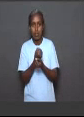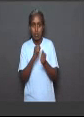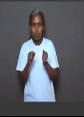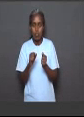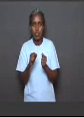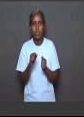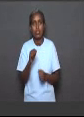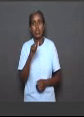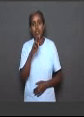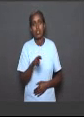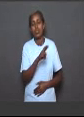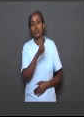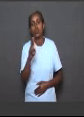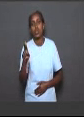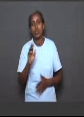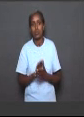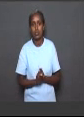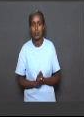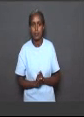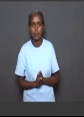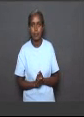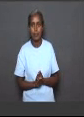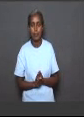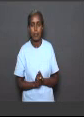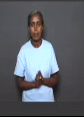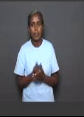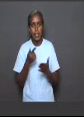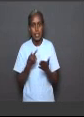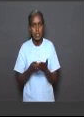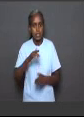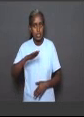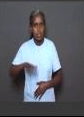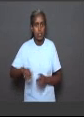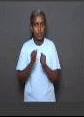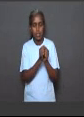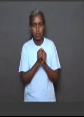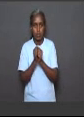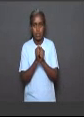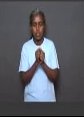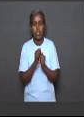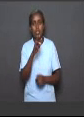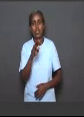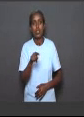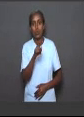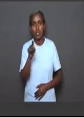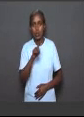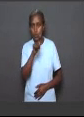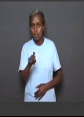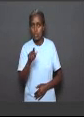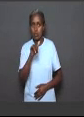their square root. This leaves us with the equation